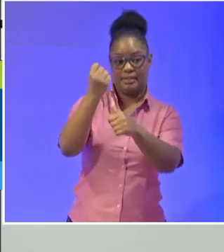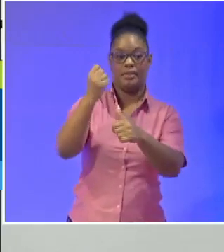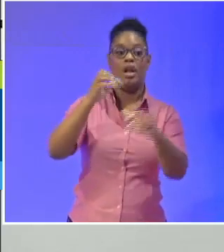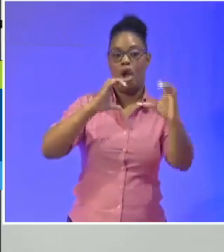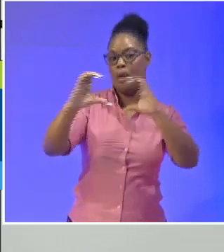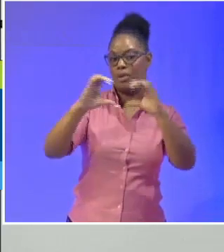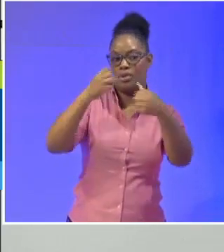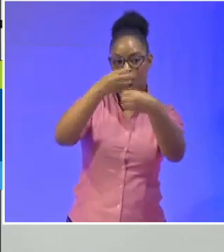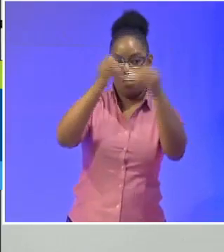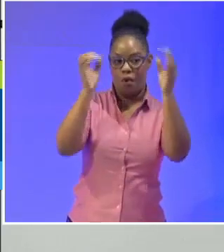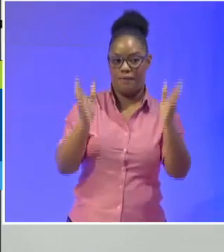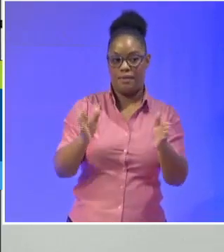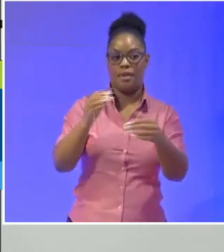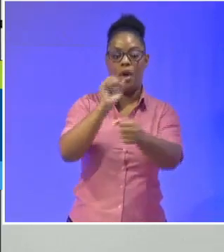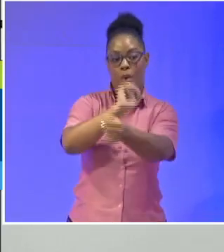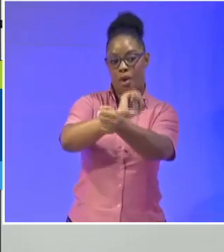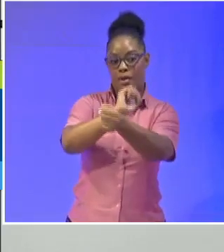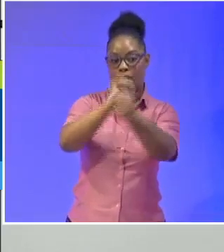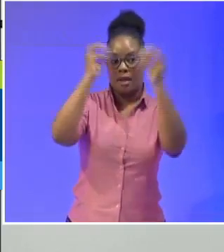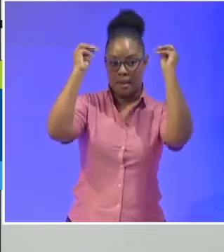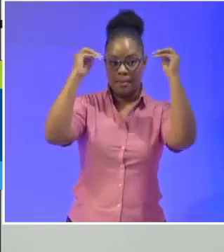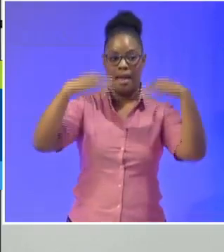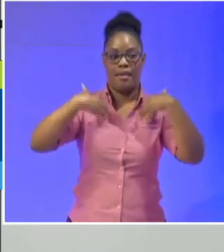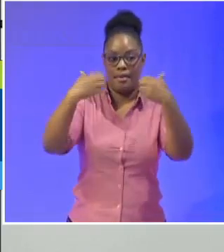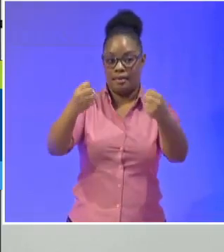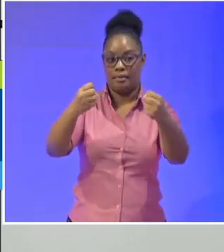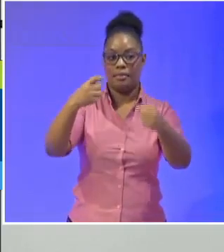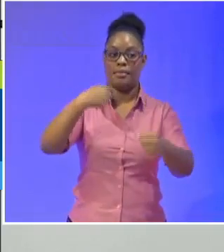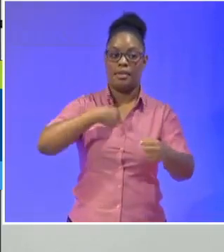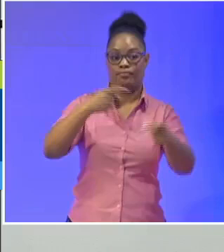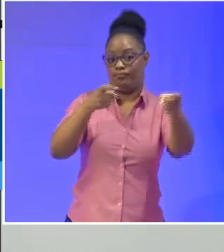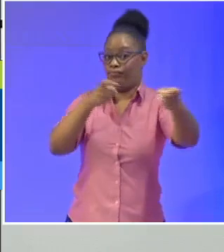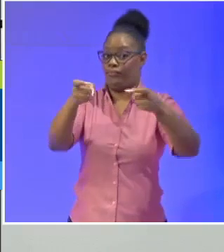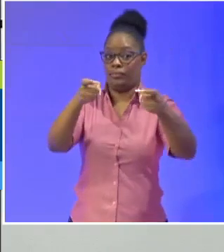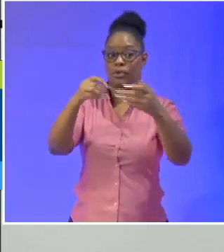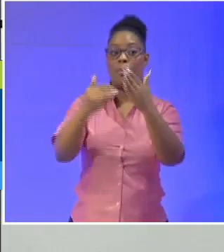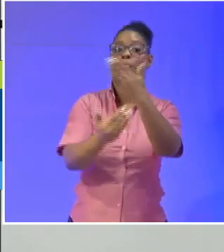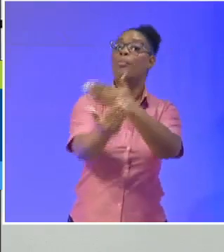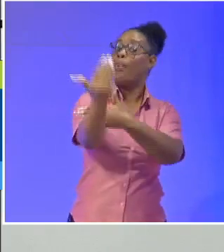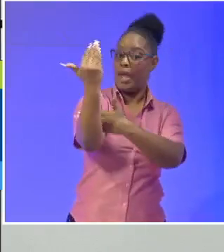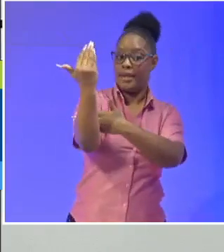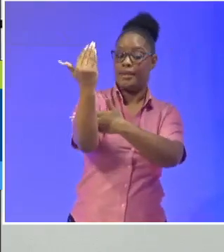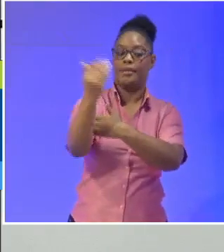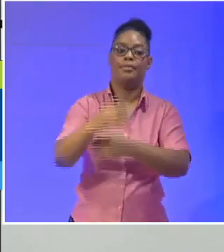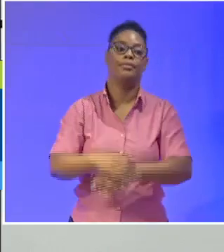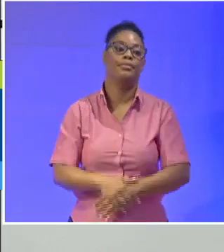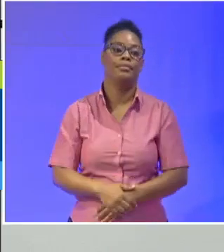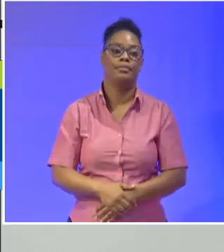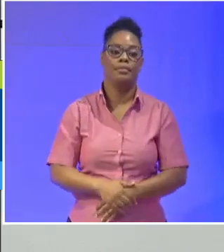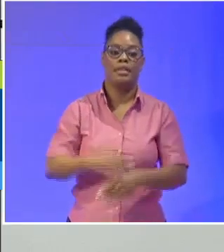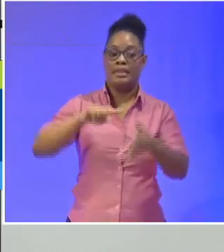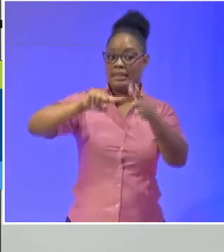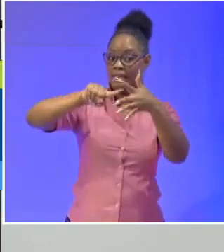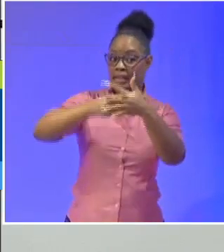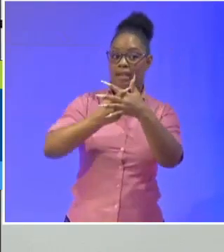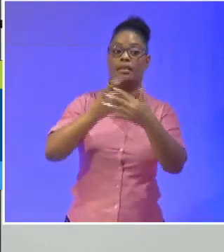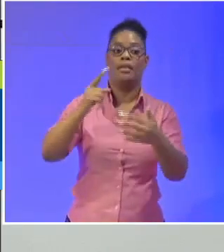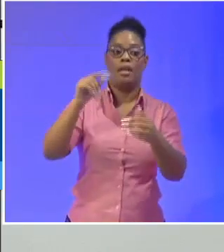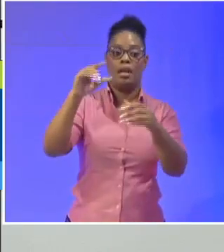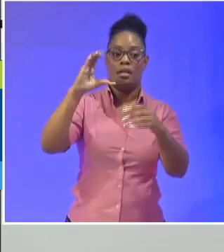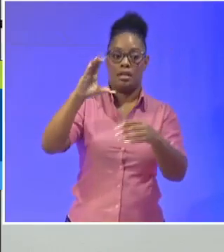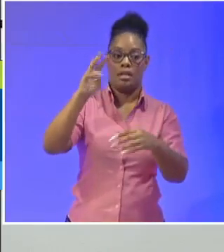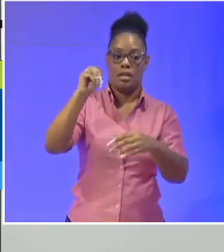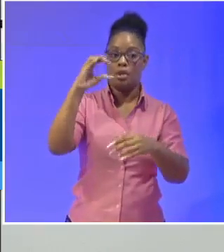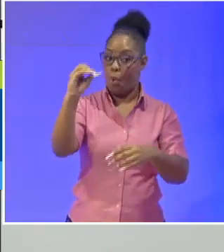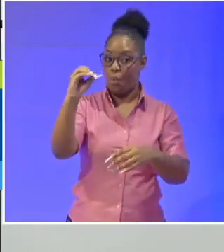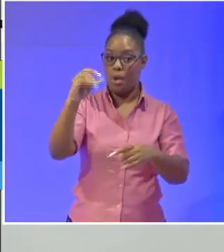Communications Officer at the Ministry of Health, and I will moderate this morning's conference. We begin with the CMO, who will present the